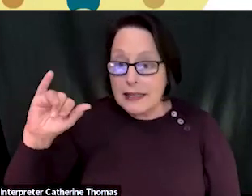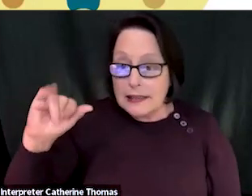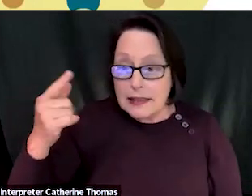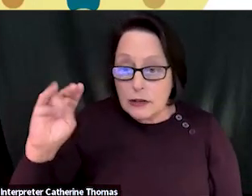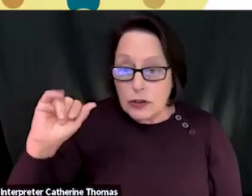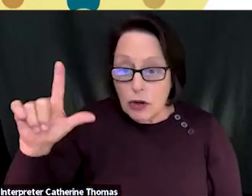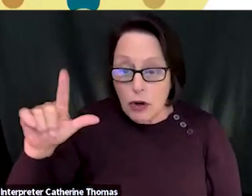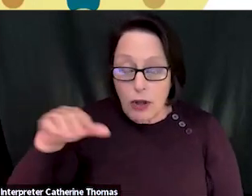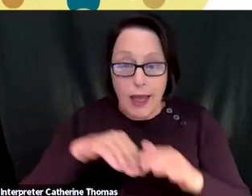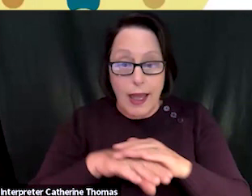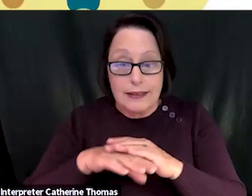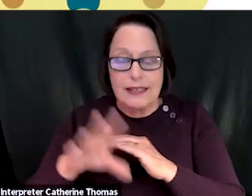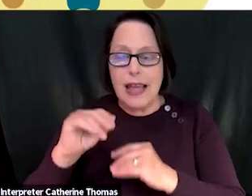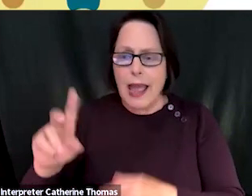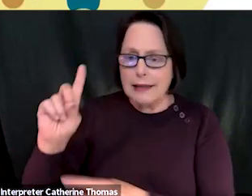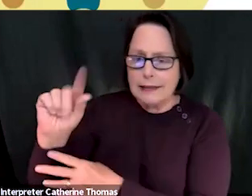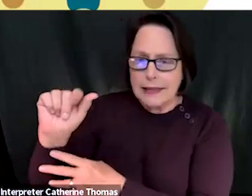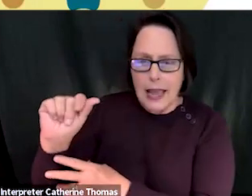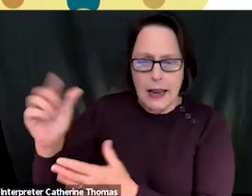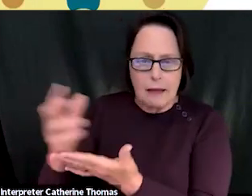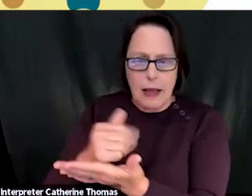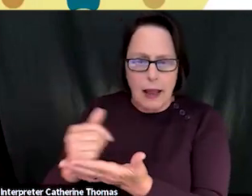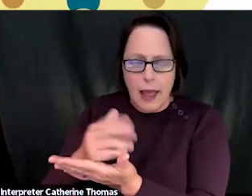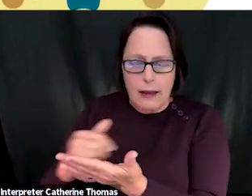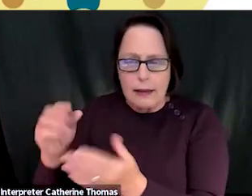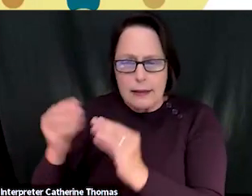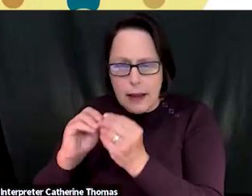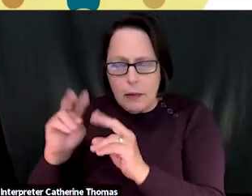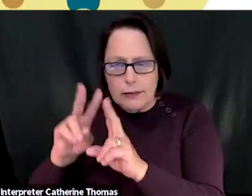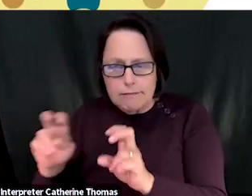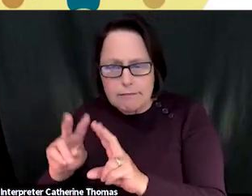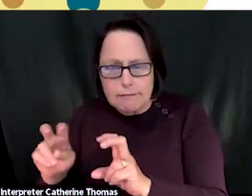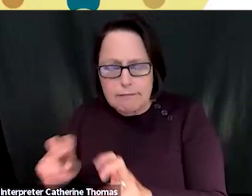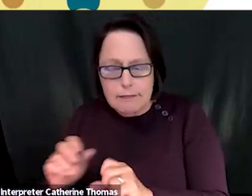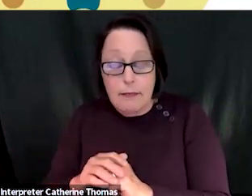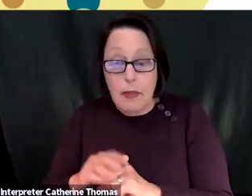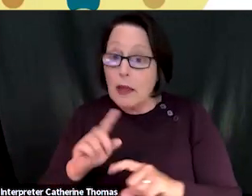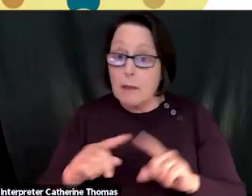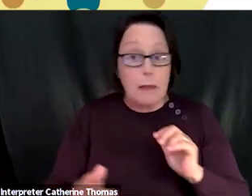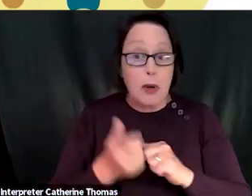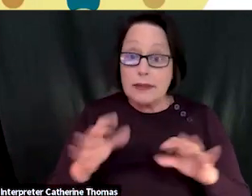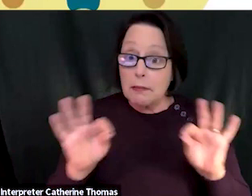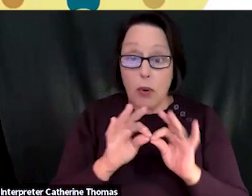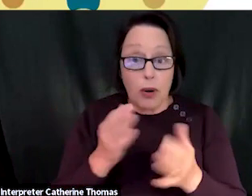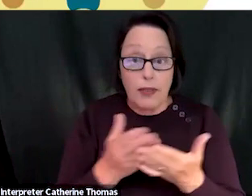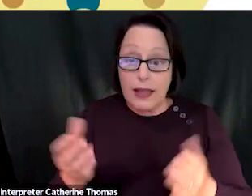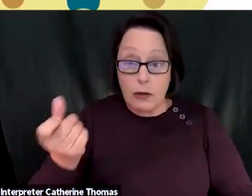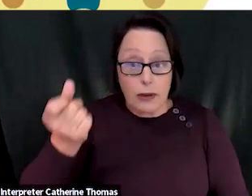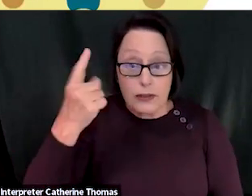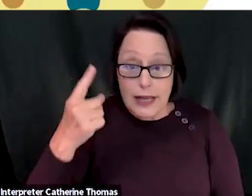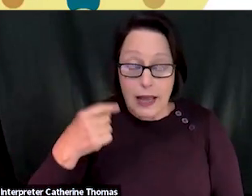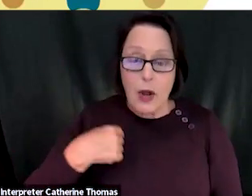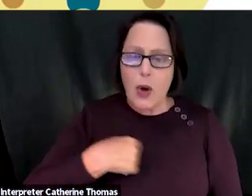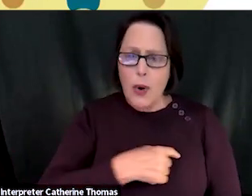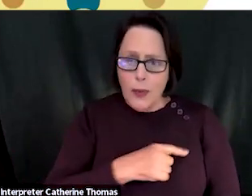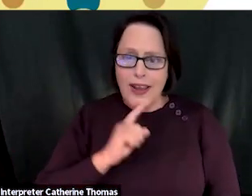and data analysis. But the most important thing to understand is that we are here